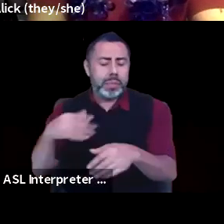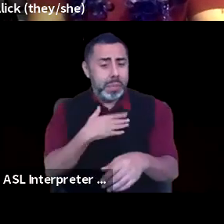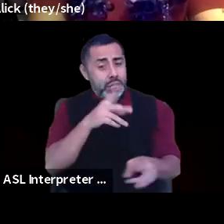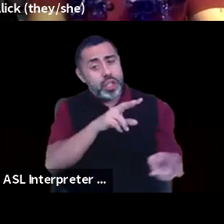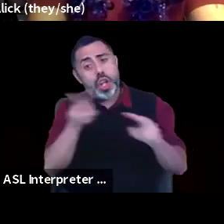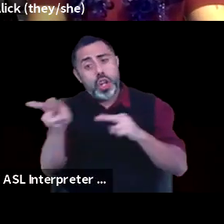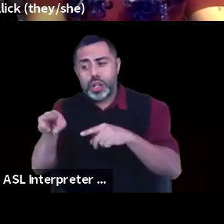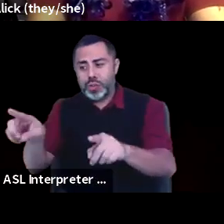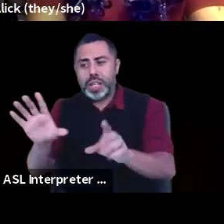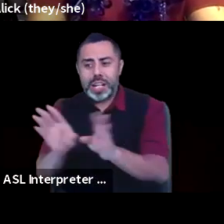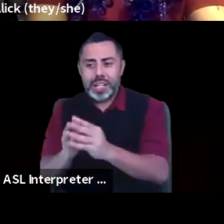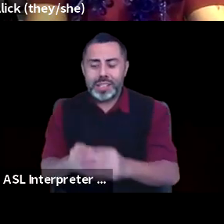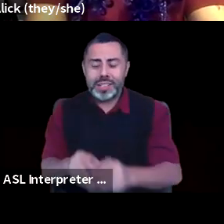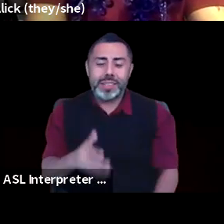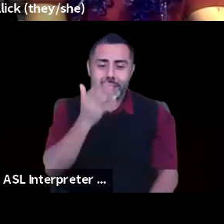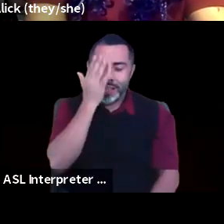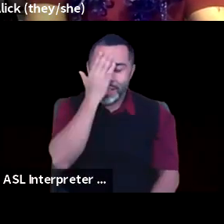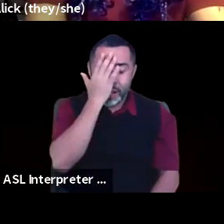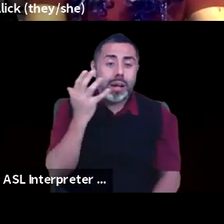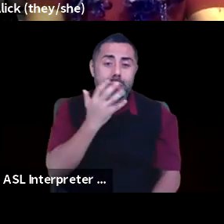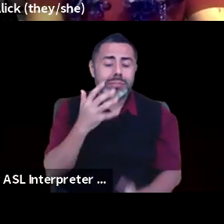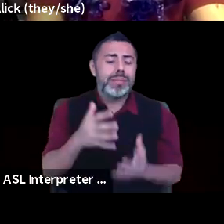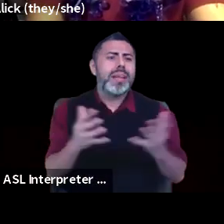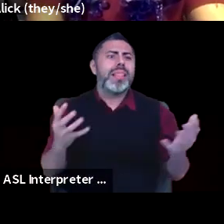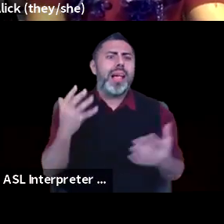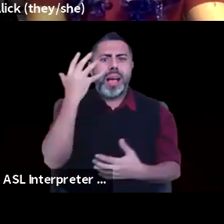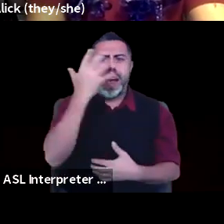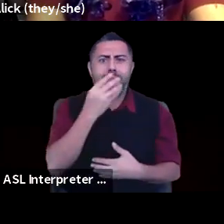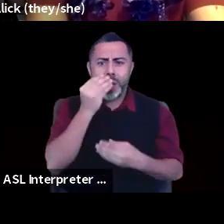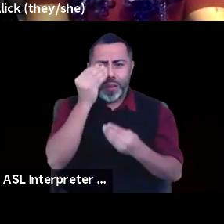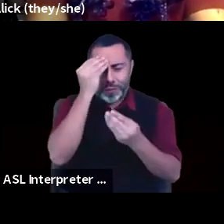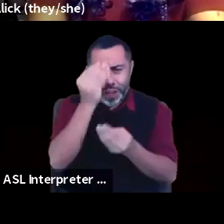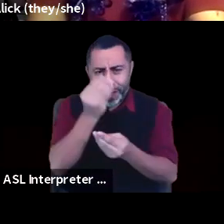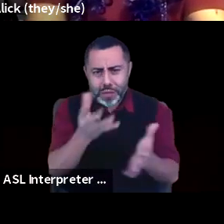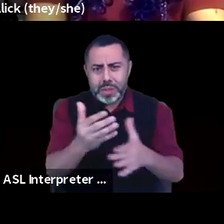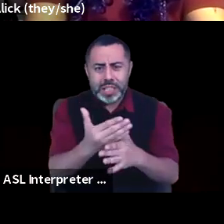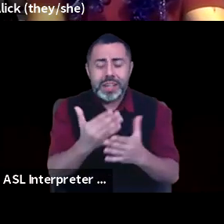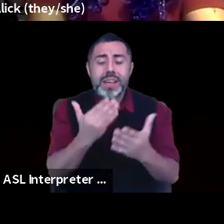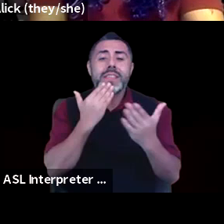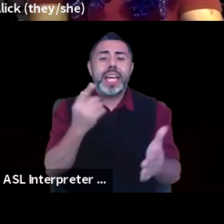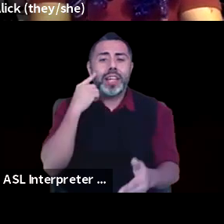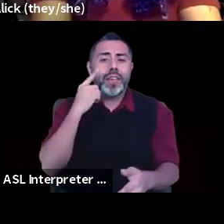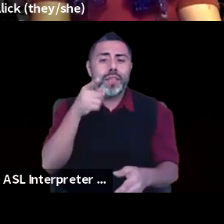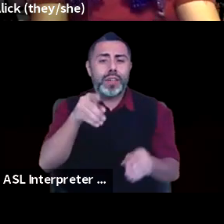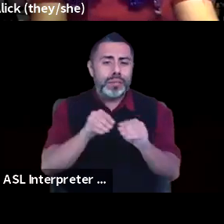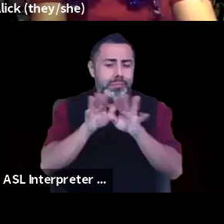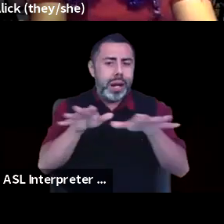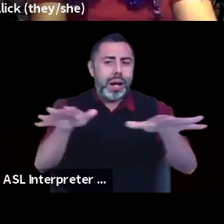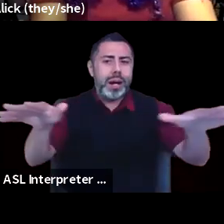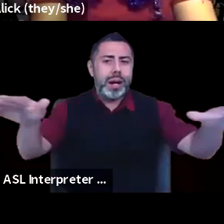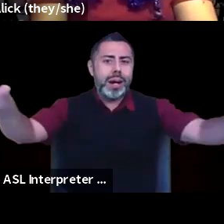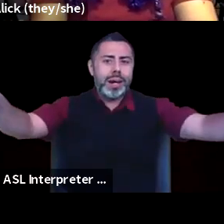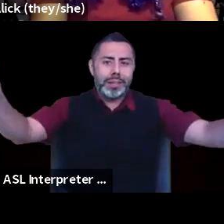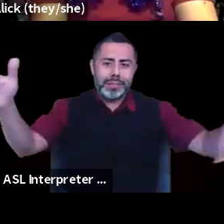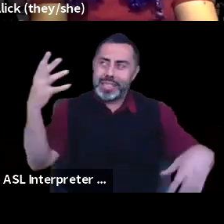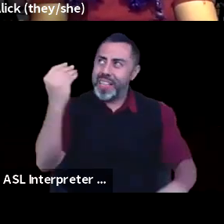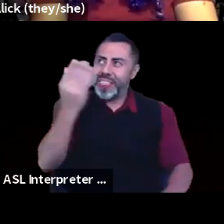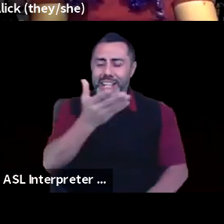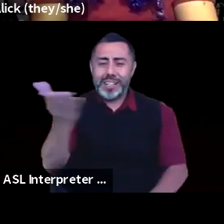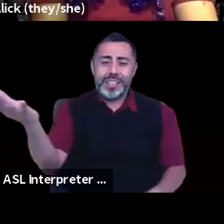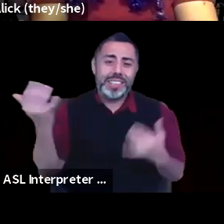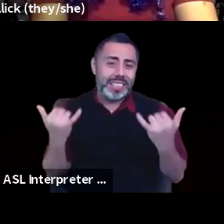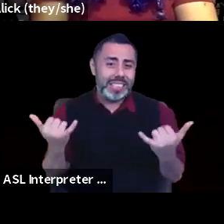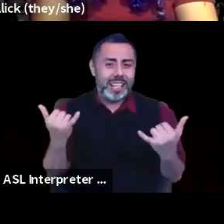Whew, that was a lot of beautiful information, and I thank you for putting that out into the atmosphere. It's a, you know, something that I feel